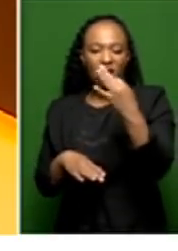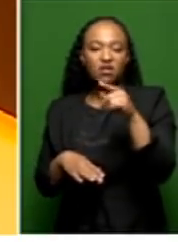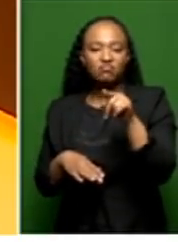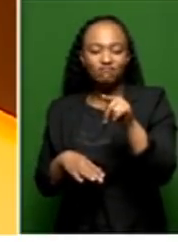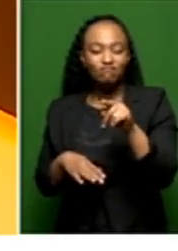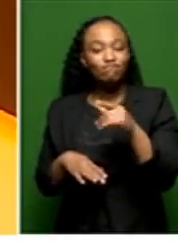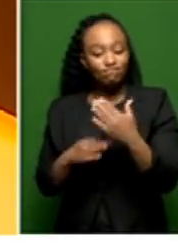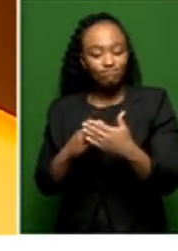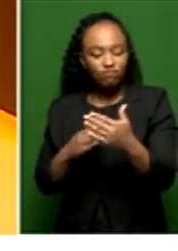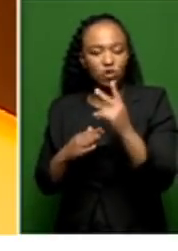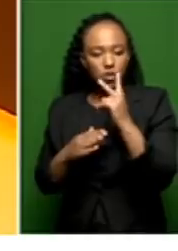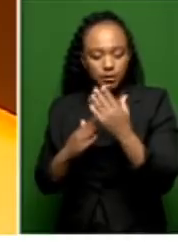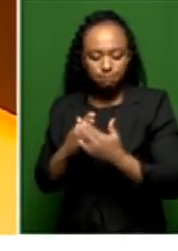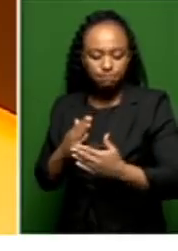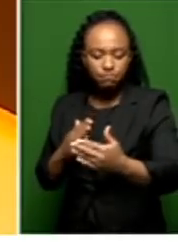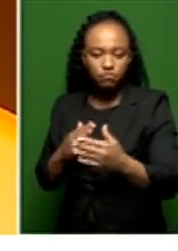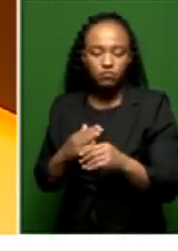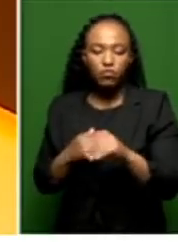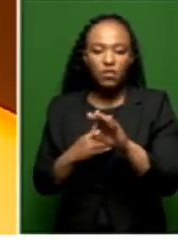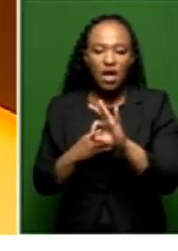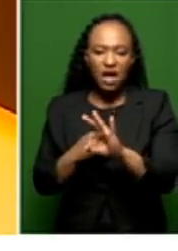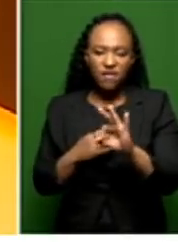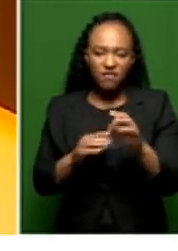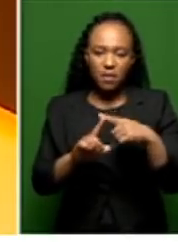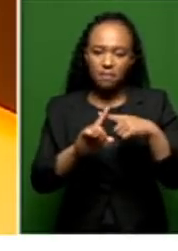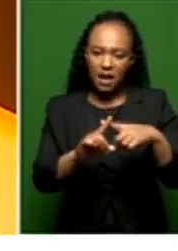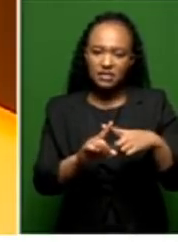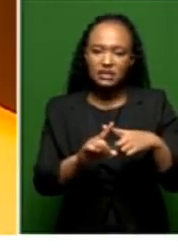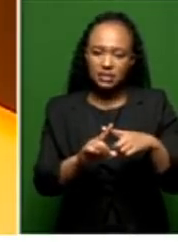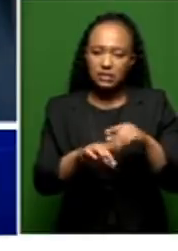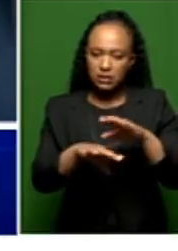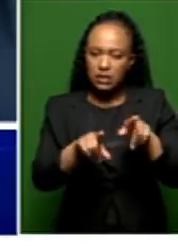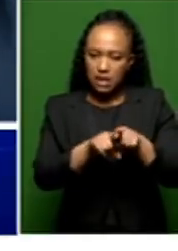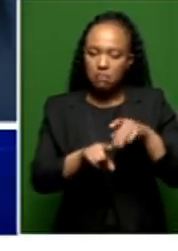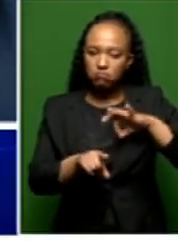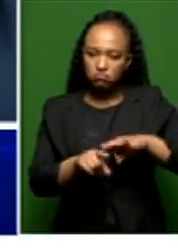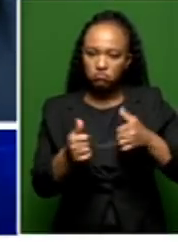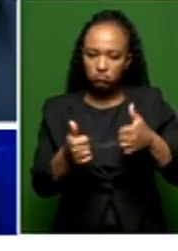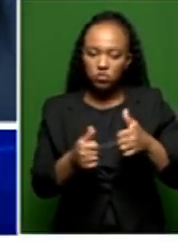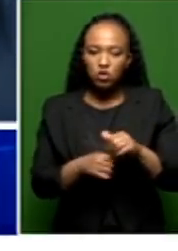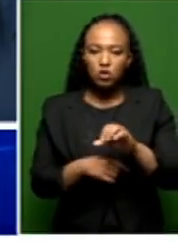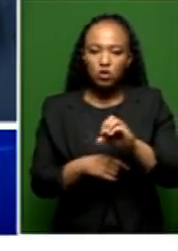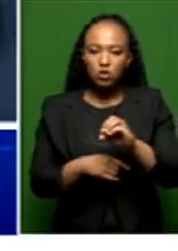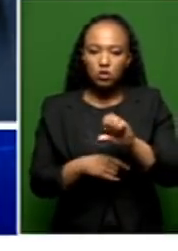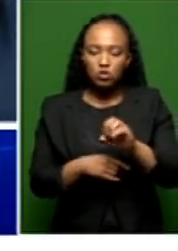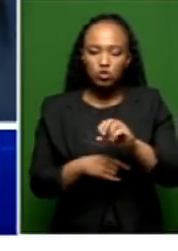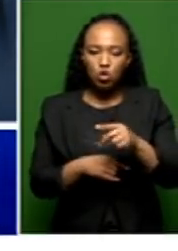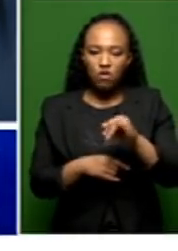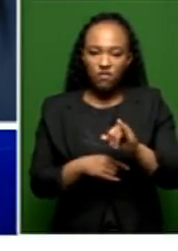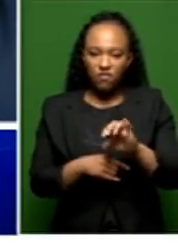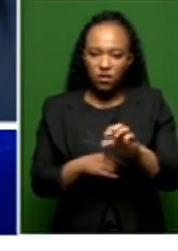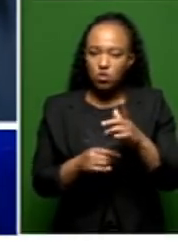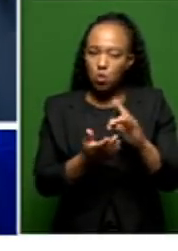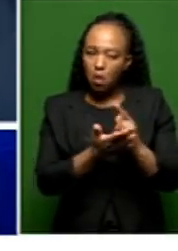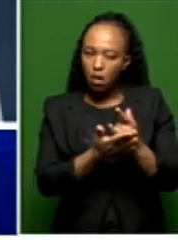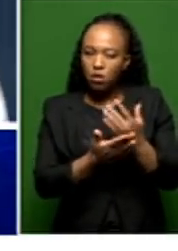interesting trend to look at. And then the FF Plus also gaining ground. Sophie, on the floor of the Results Operations Center, who are you chatting